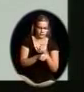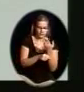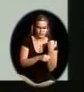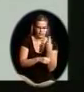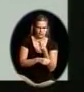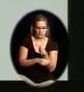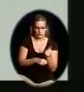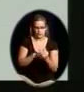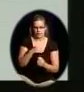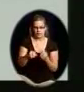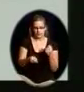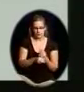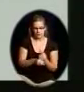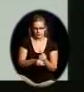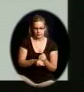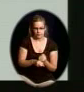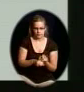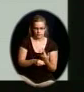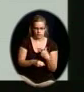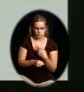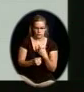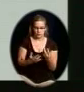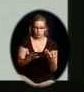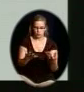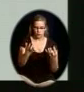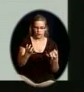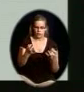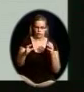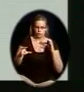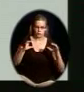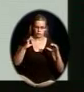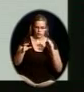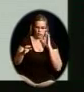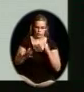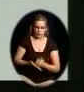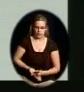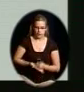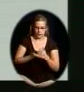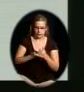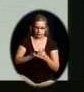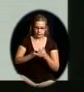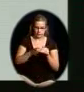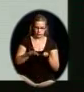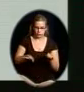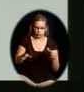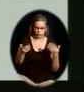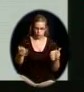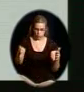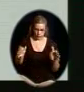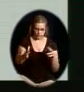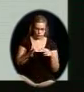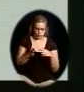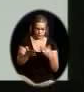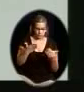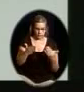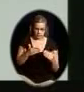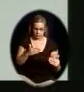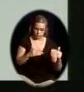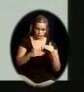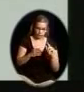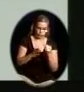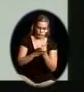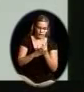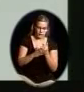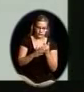really diligently this year. We want to communicate that we will help children who already read, maybe read above grade level, and